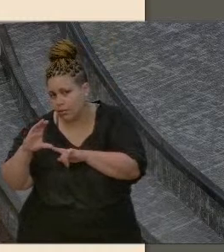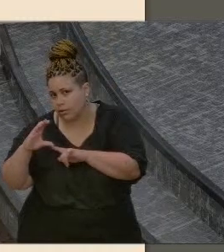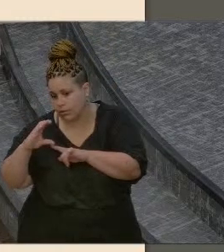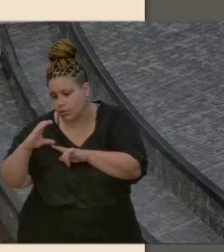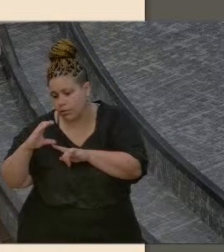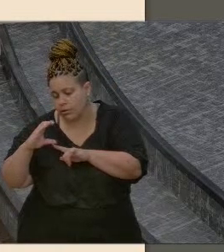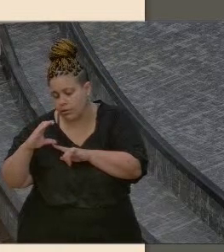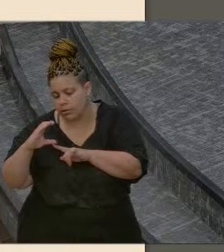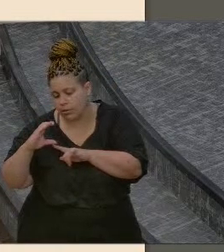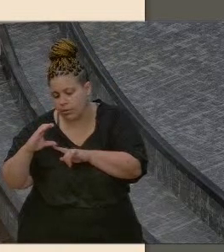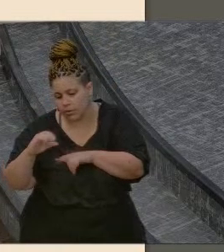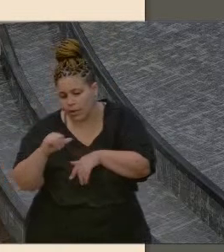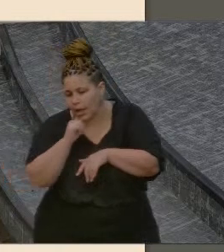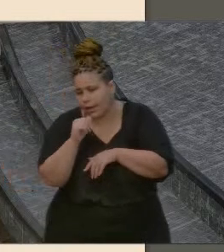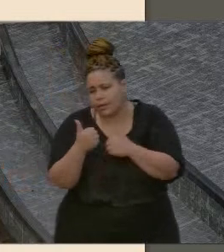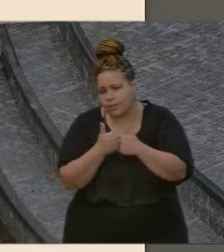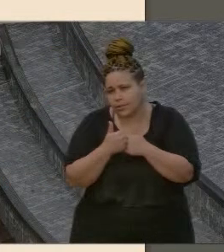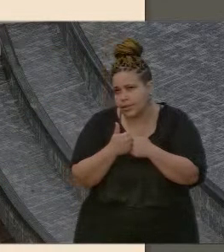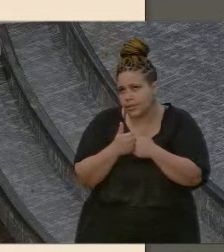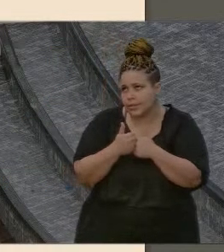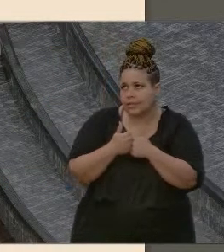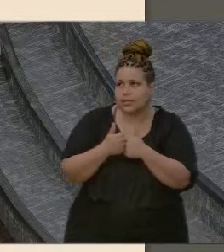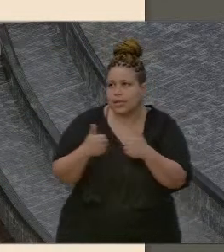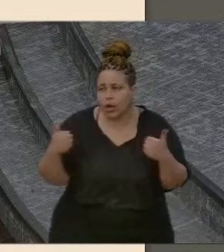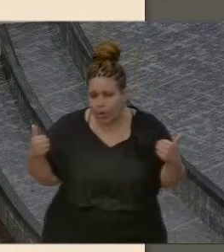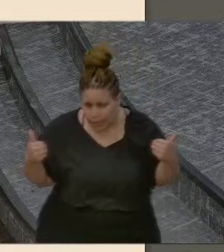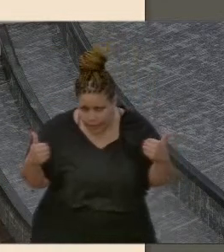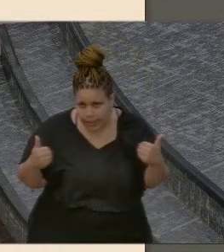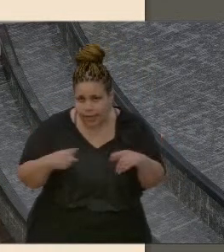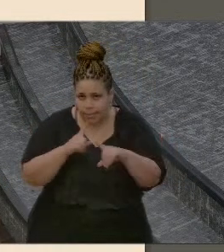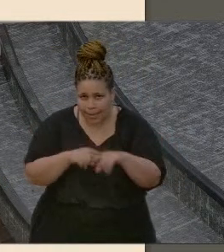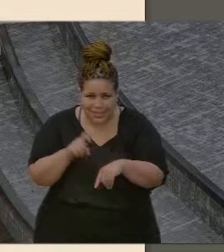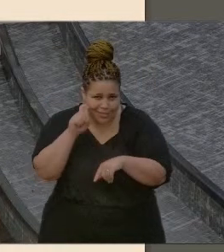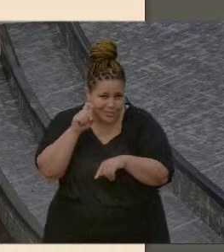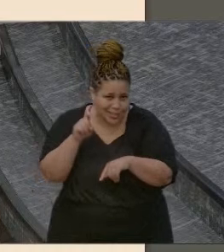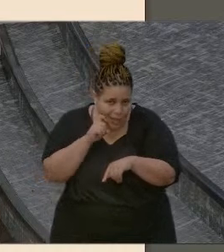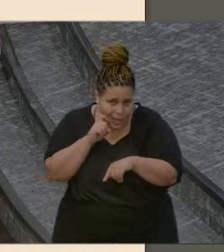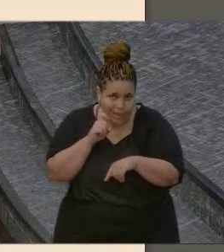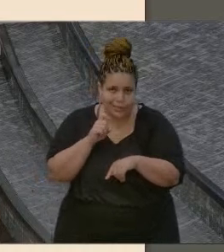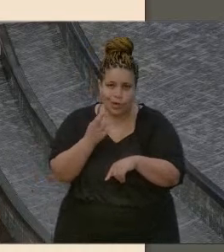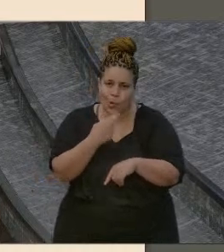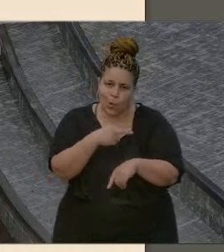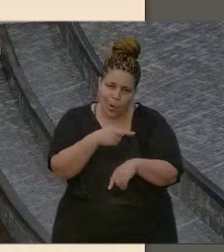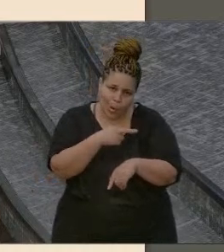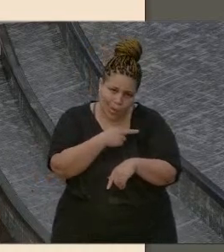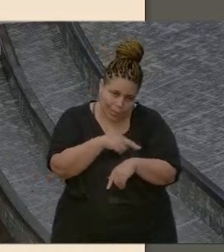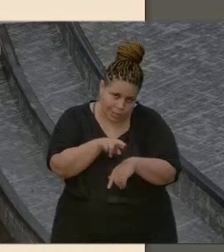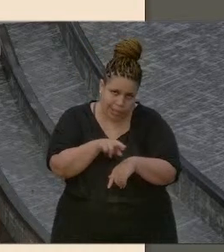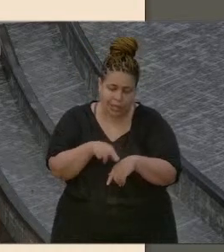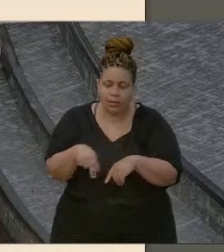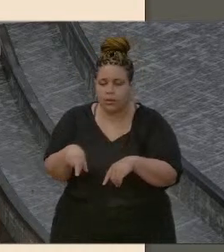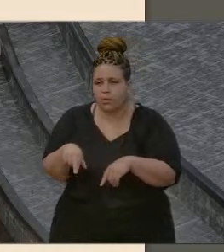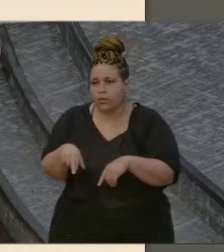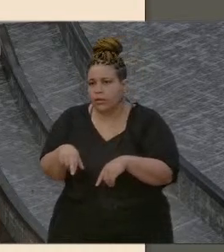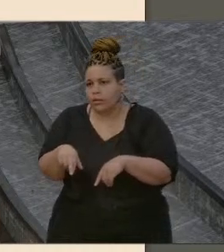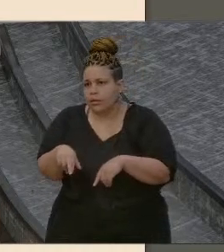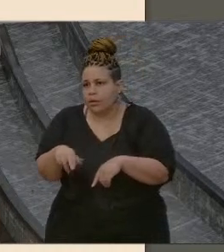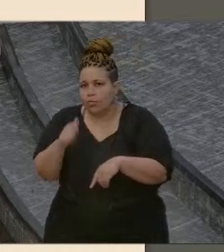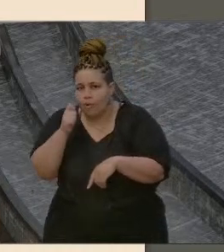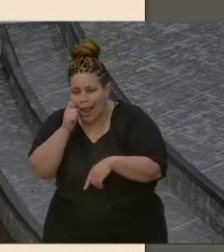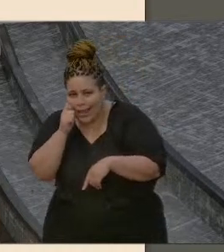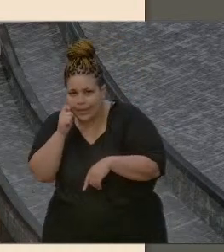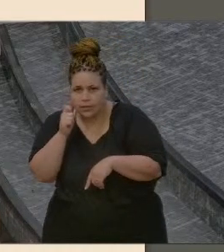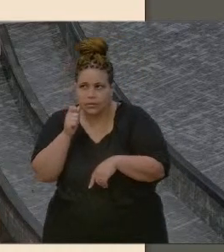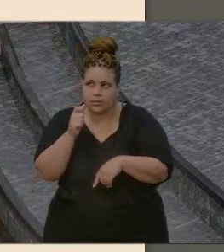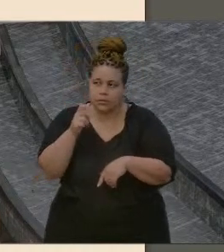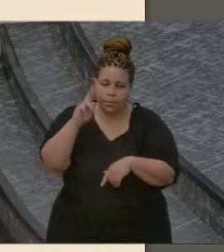not segregated on the basis of sex, race, color, ethnic or national origin, religion, marital status, disability, age, political beliefs. And it